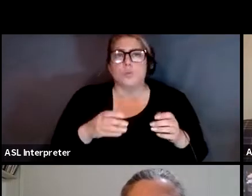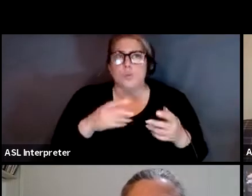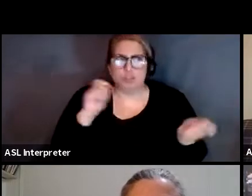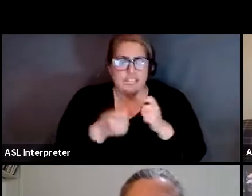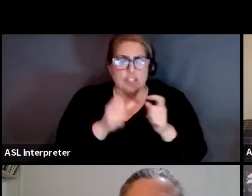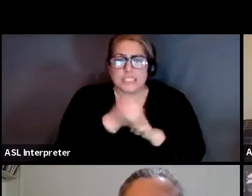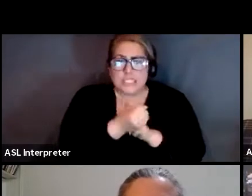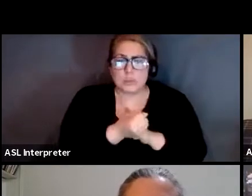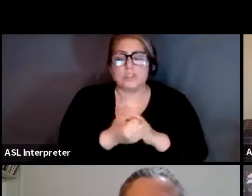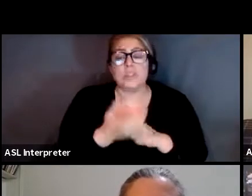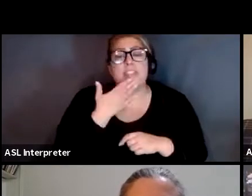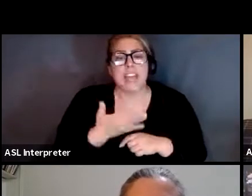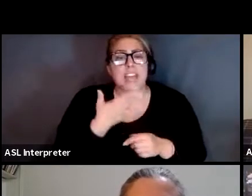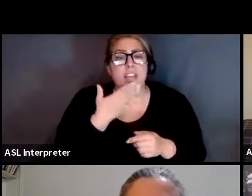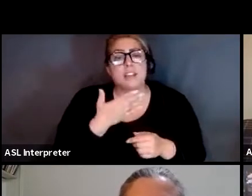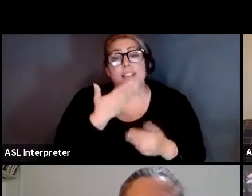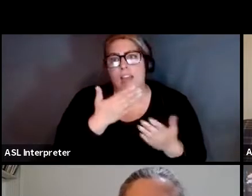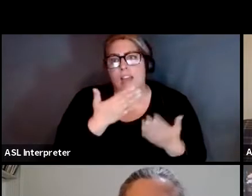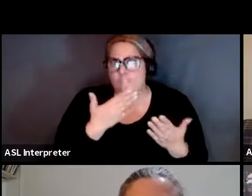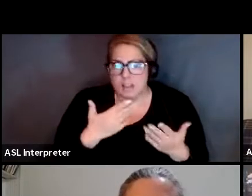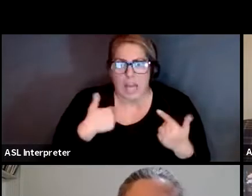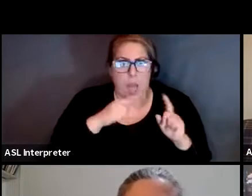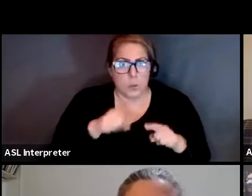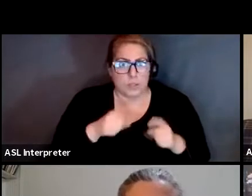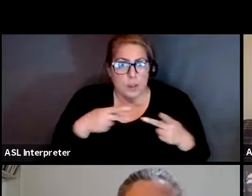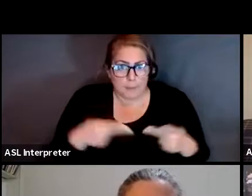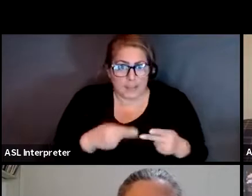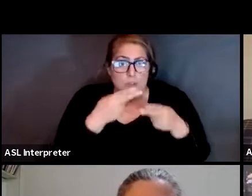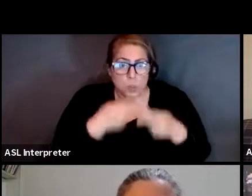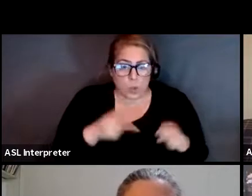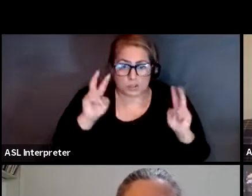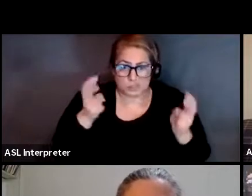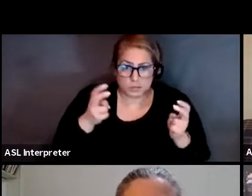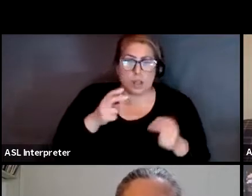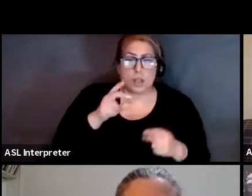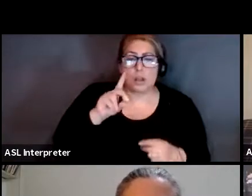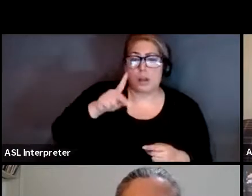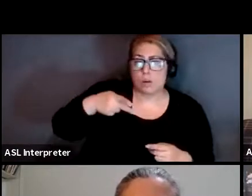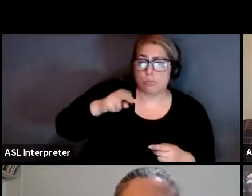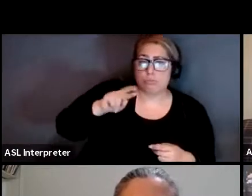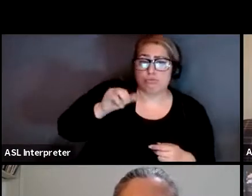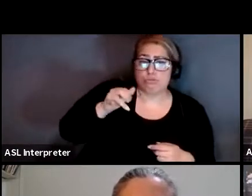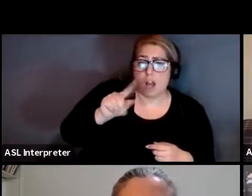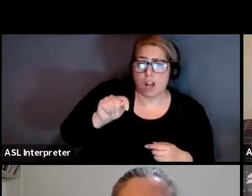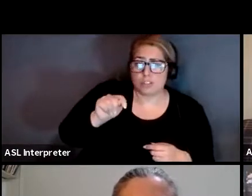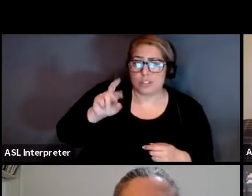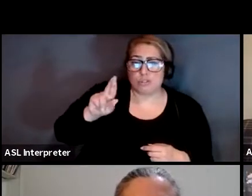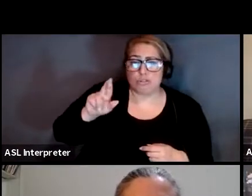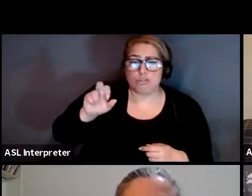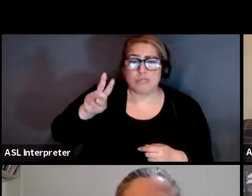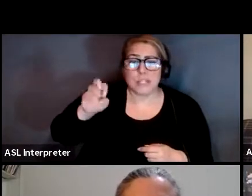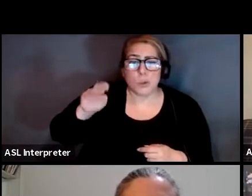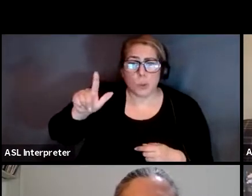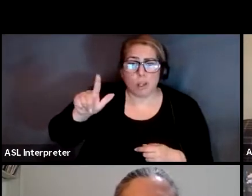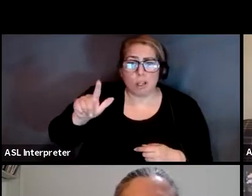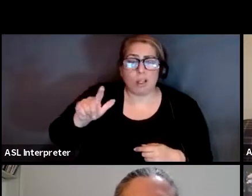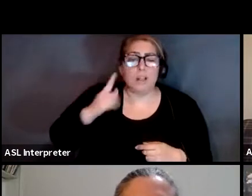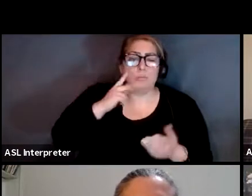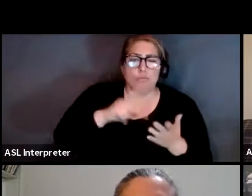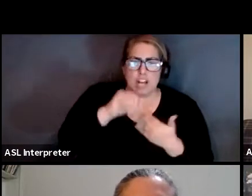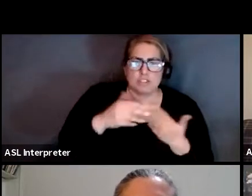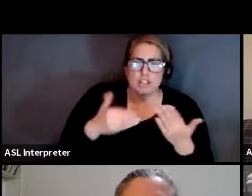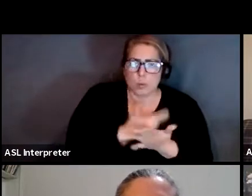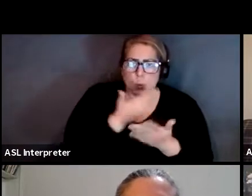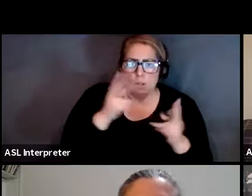Project Renewal, which I knew had services. And I immediately went to get those services.